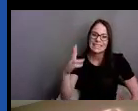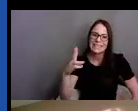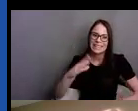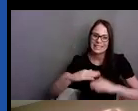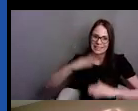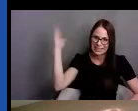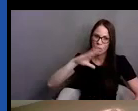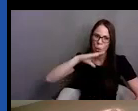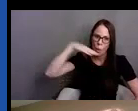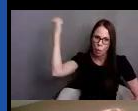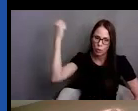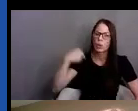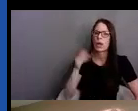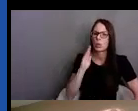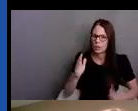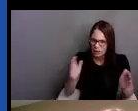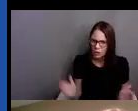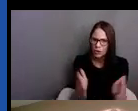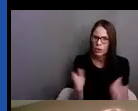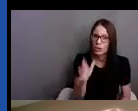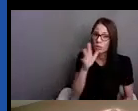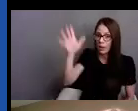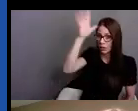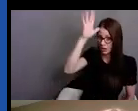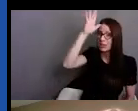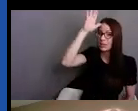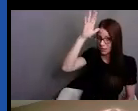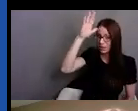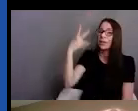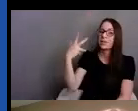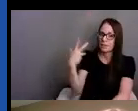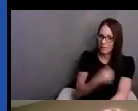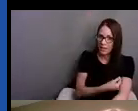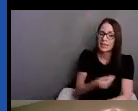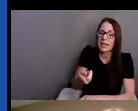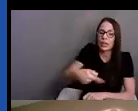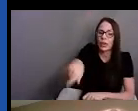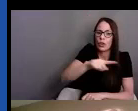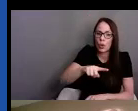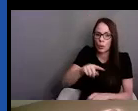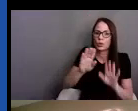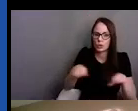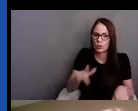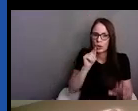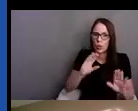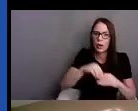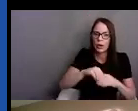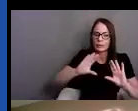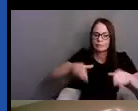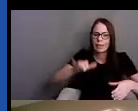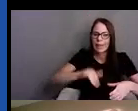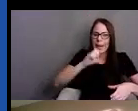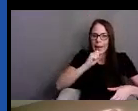I would certainly encourage parents to vaccinate those children that fall in those age groups. We also are very hopeful